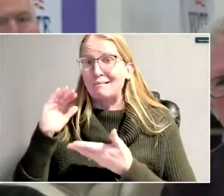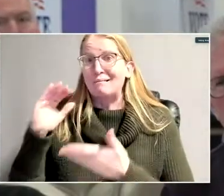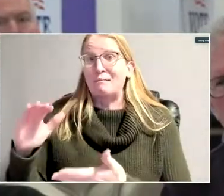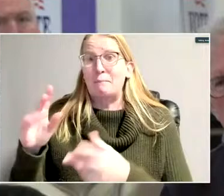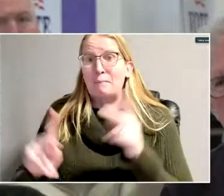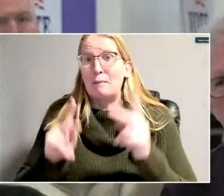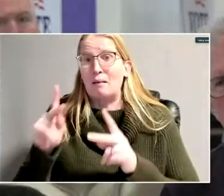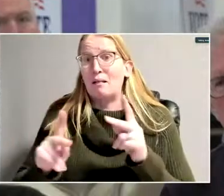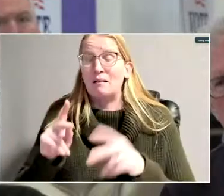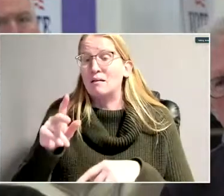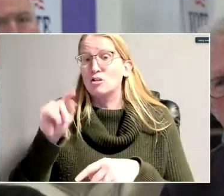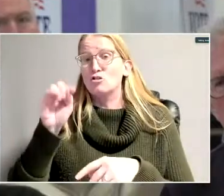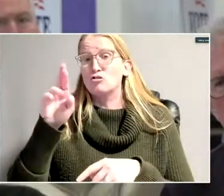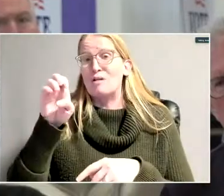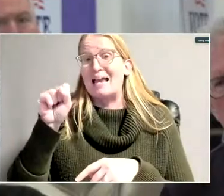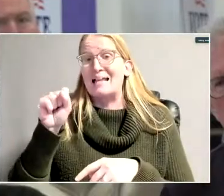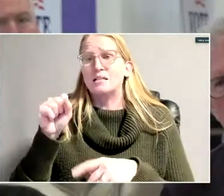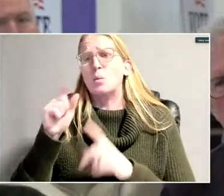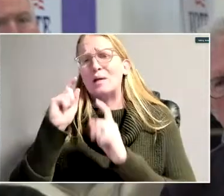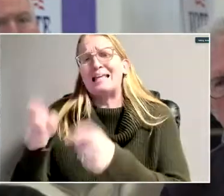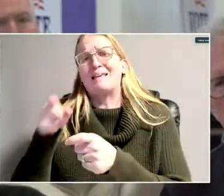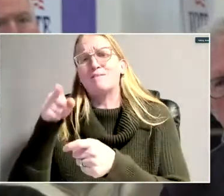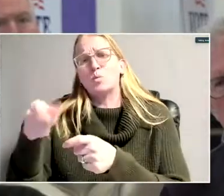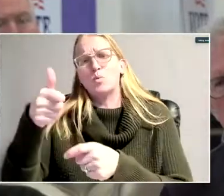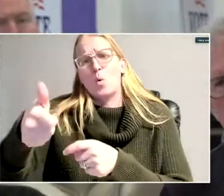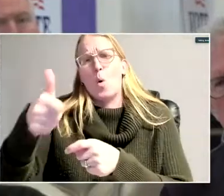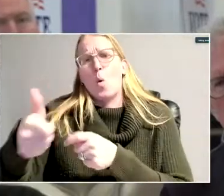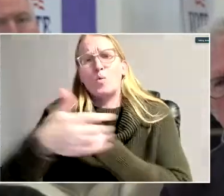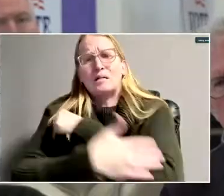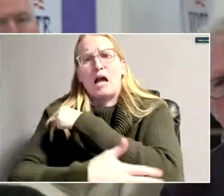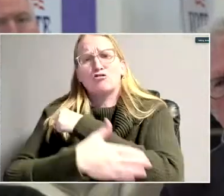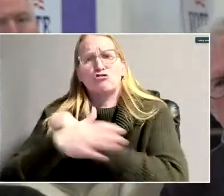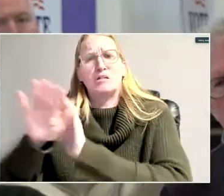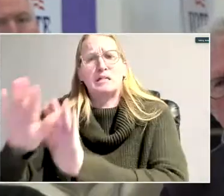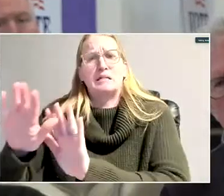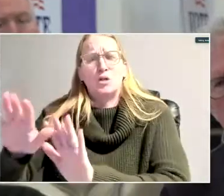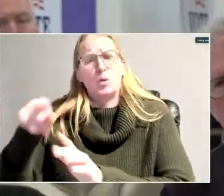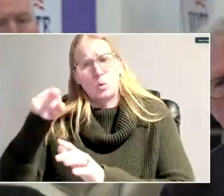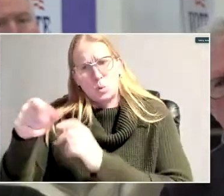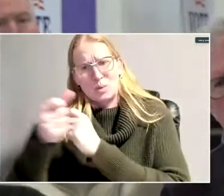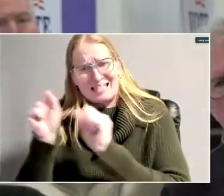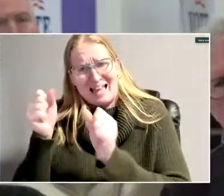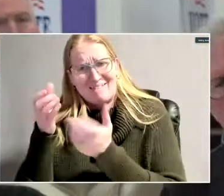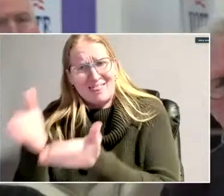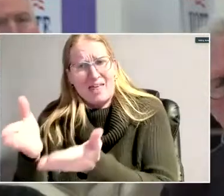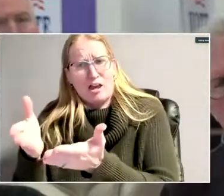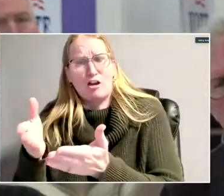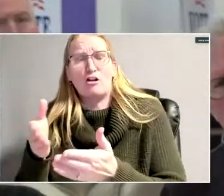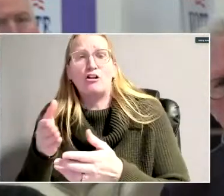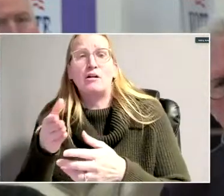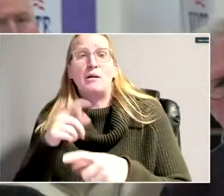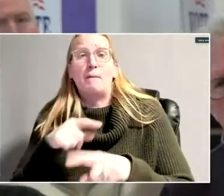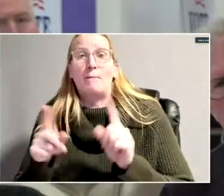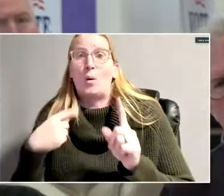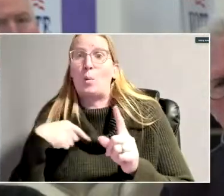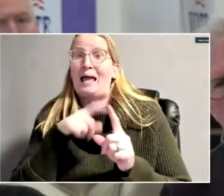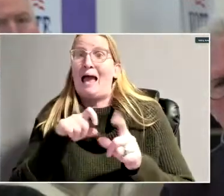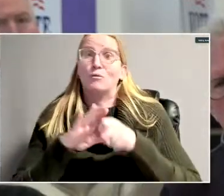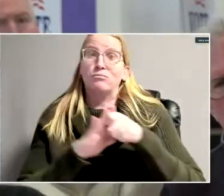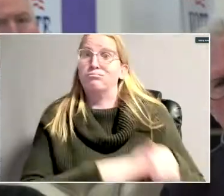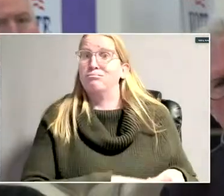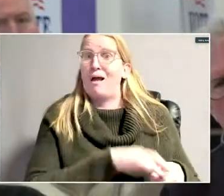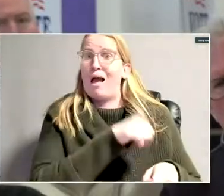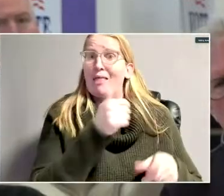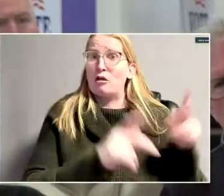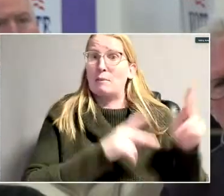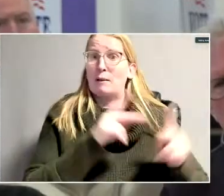be safe here and we need to oppress another group in order to make sure that you're safe in this country because this is